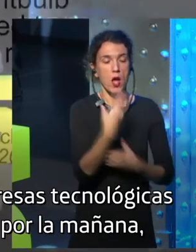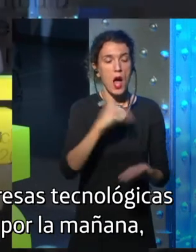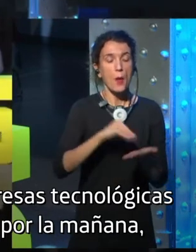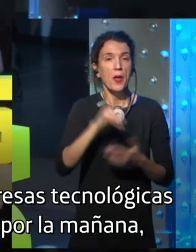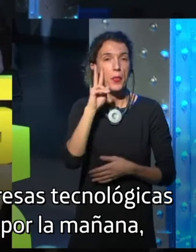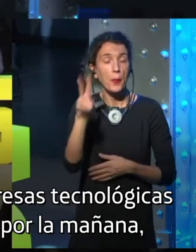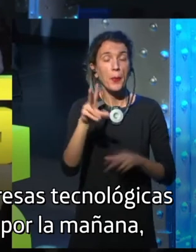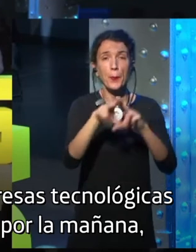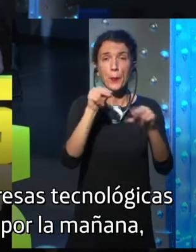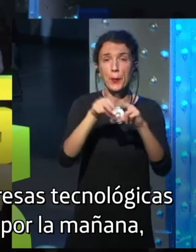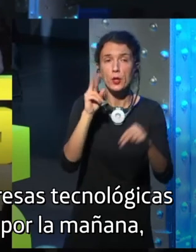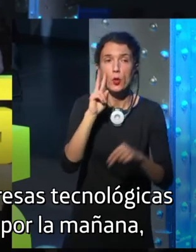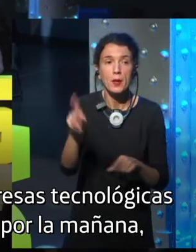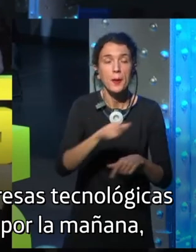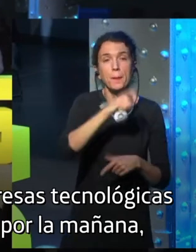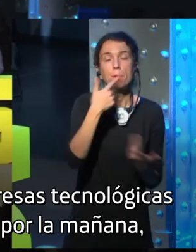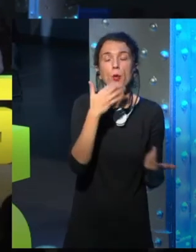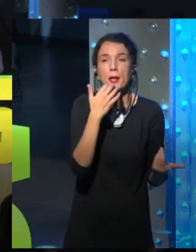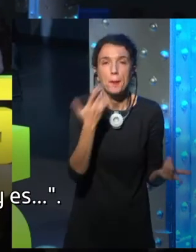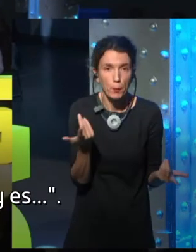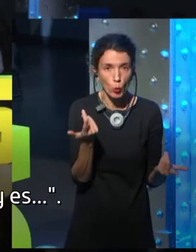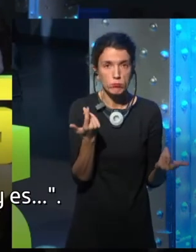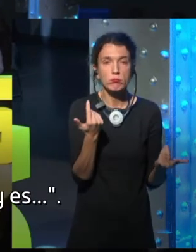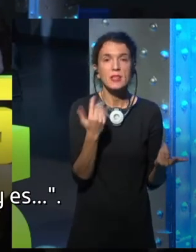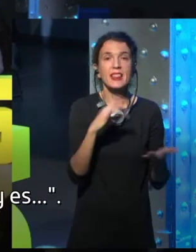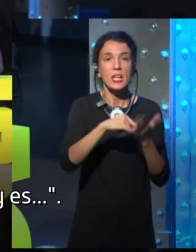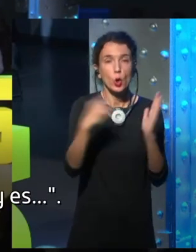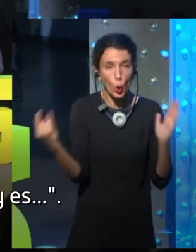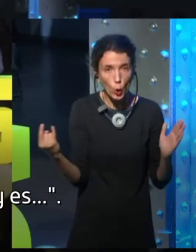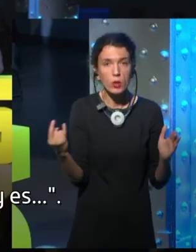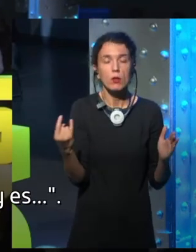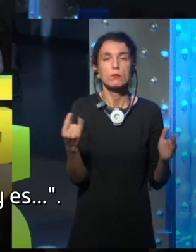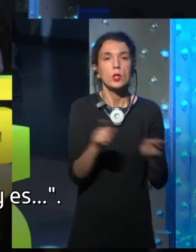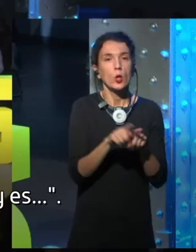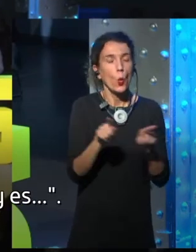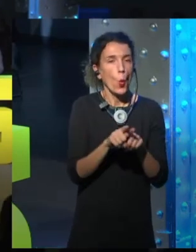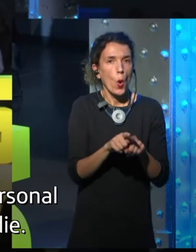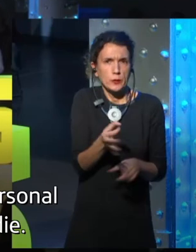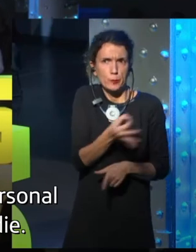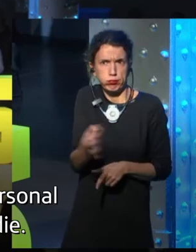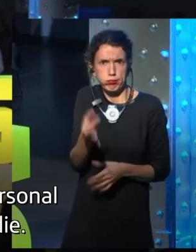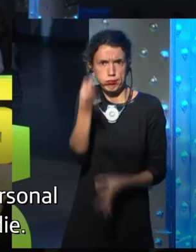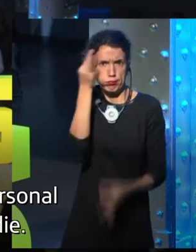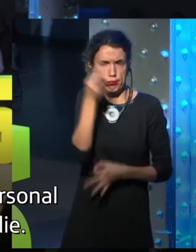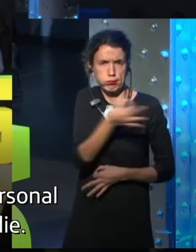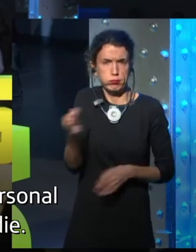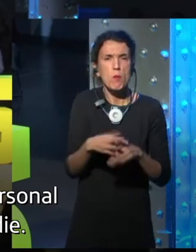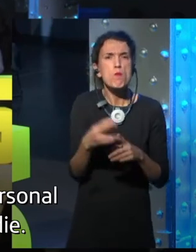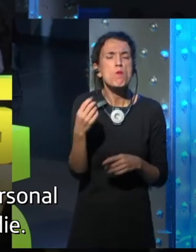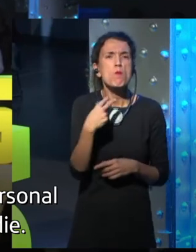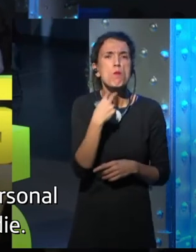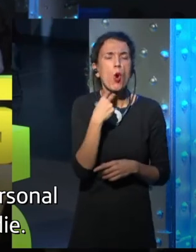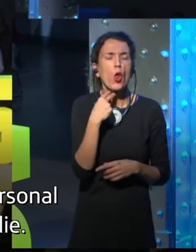disembodied human voice that wakes the person up in the morning, like, hello, Dave, today's weather is da-da-da. Who wants to wake up to a